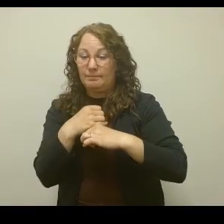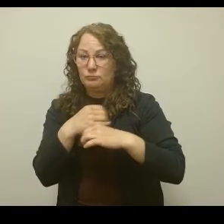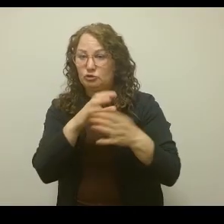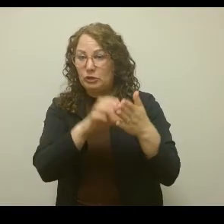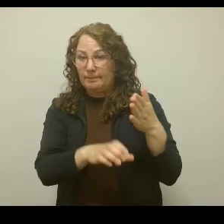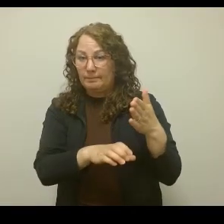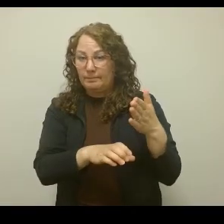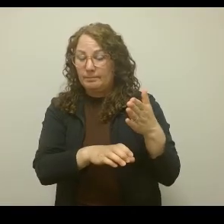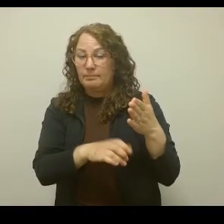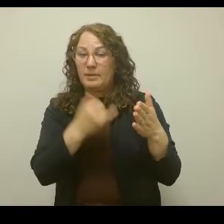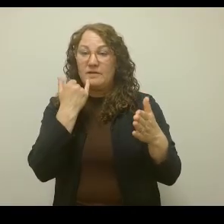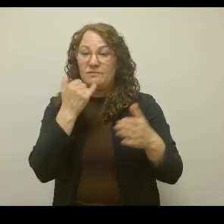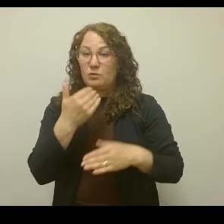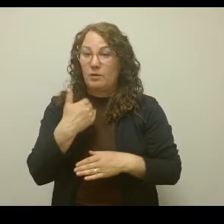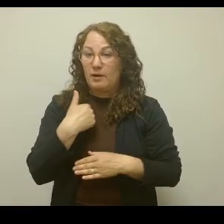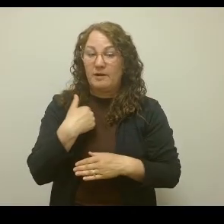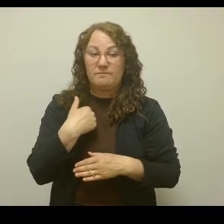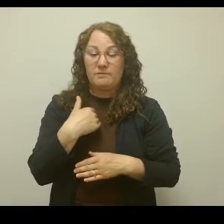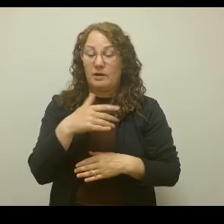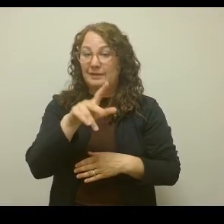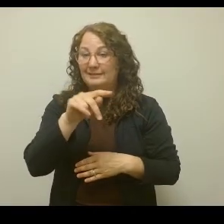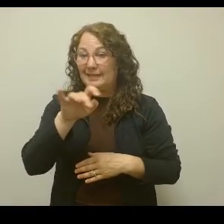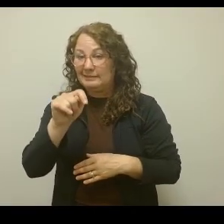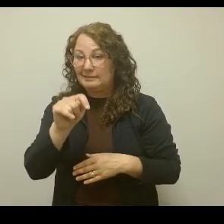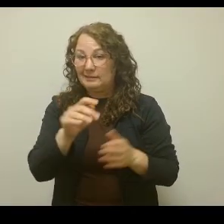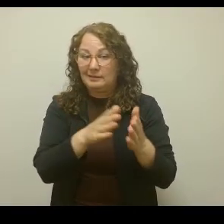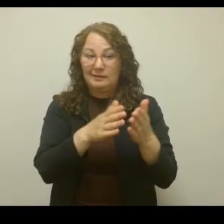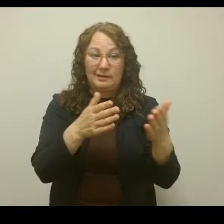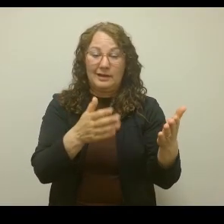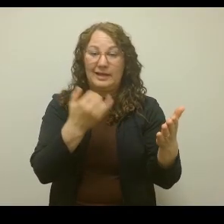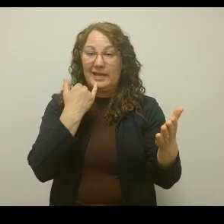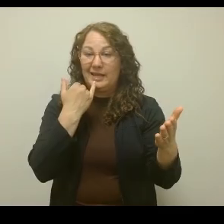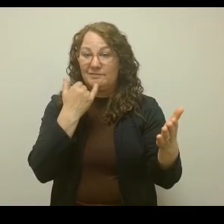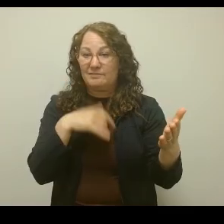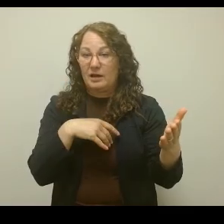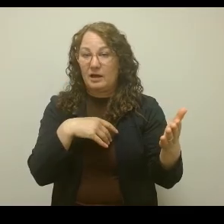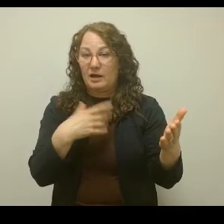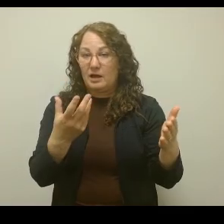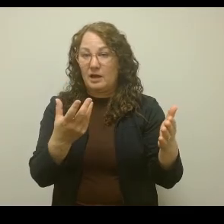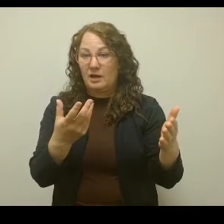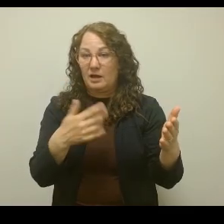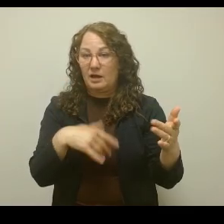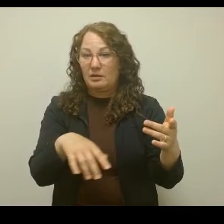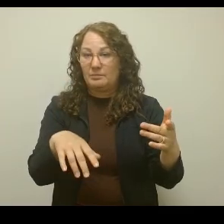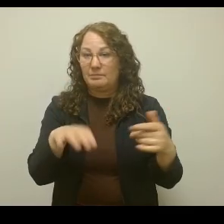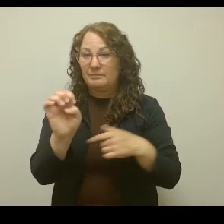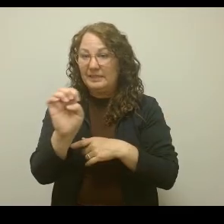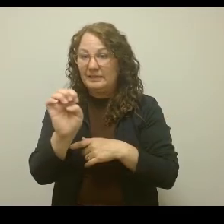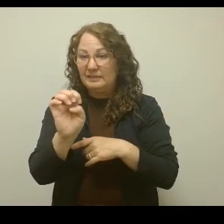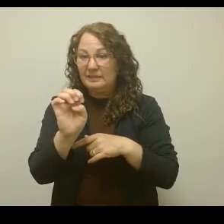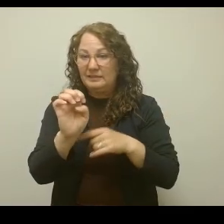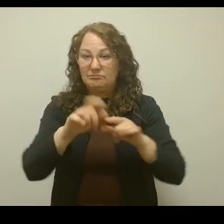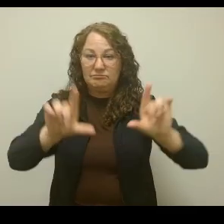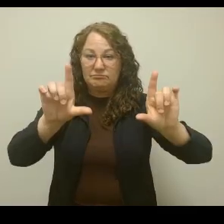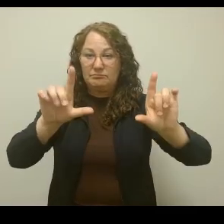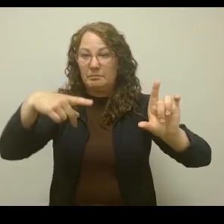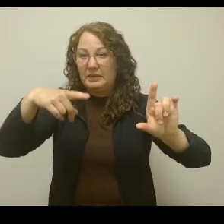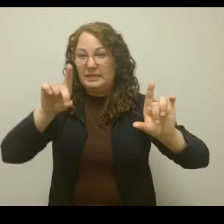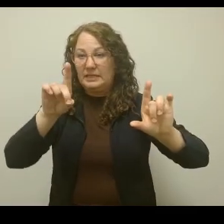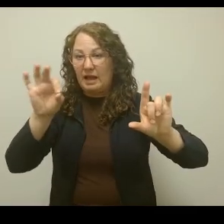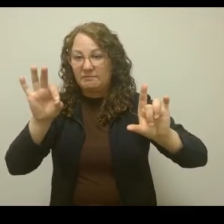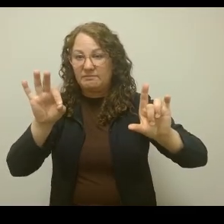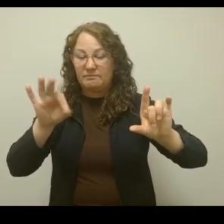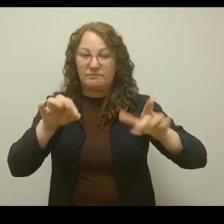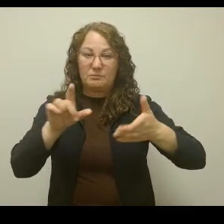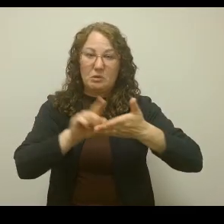have the text in in electronic format, PDF, for example, or